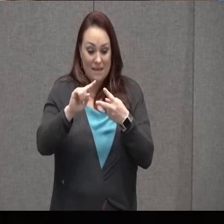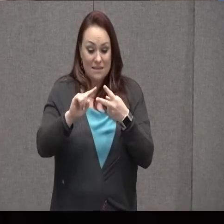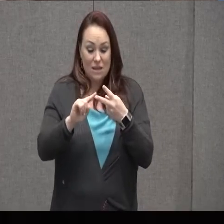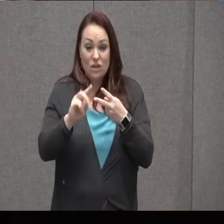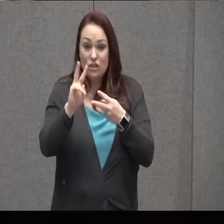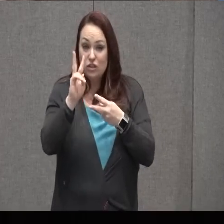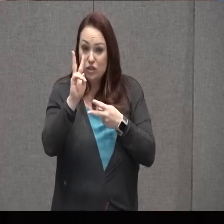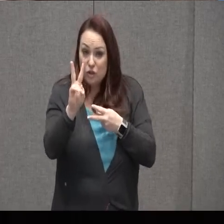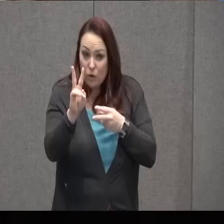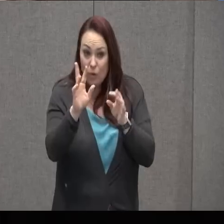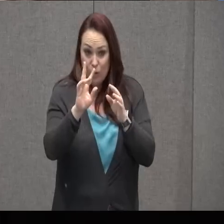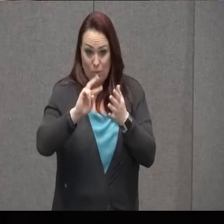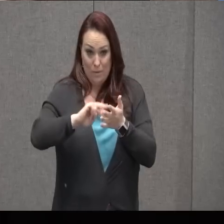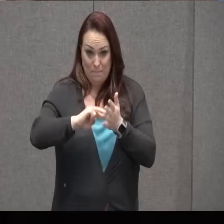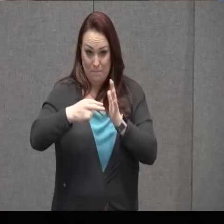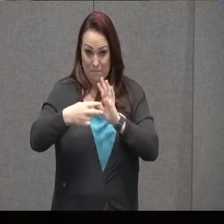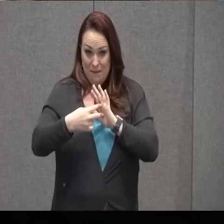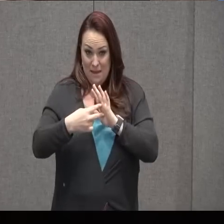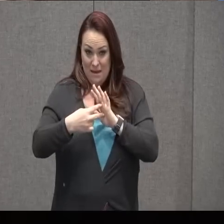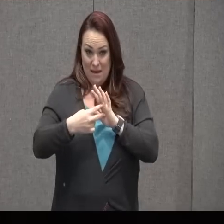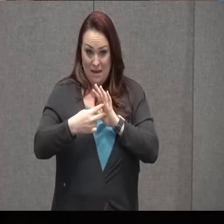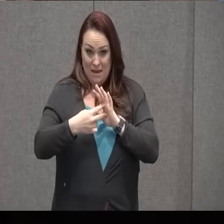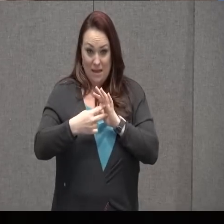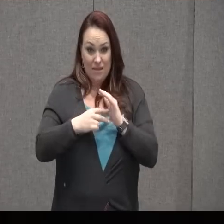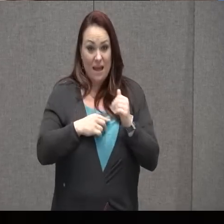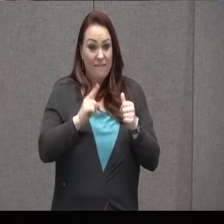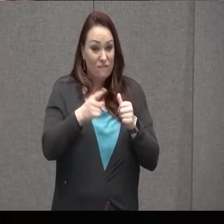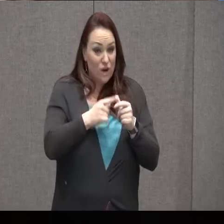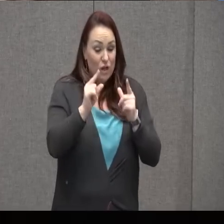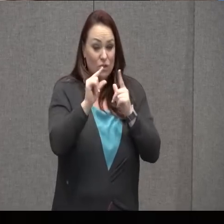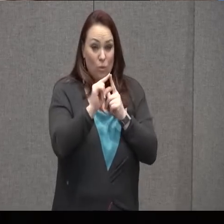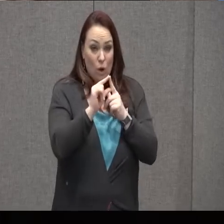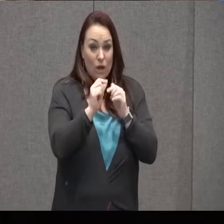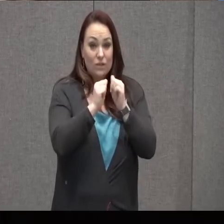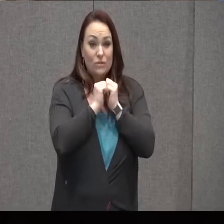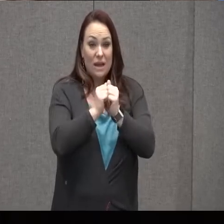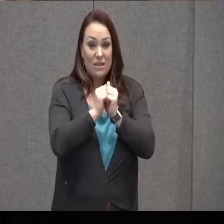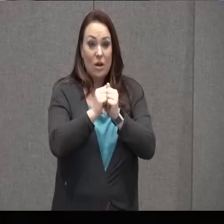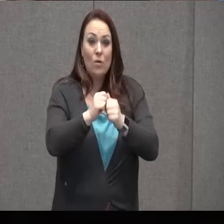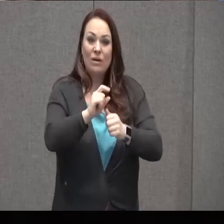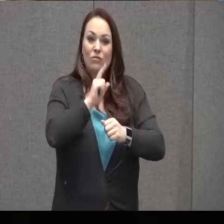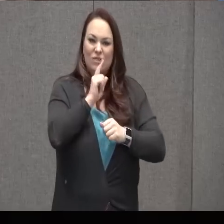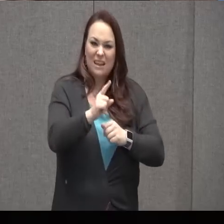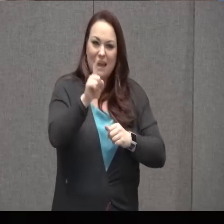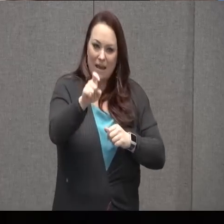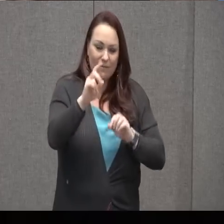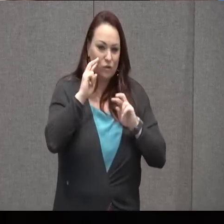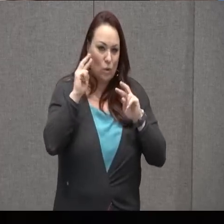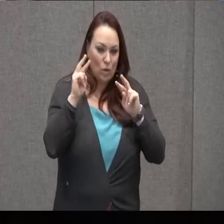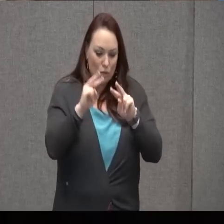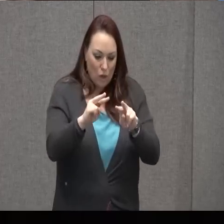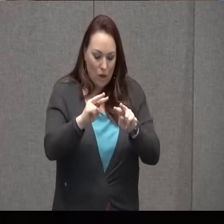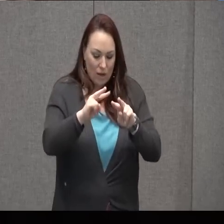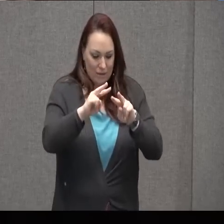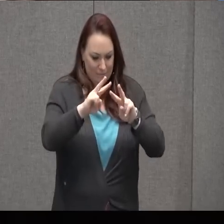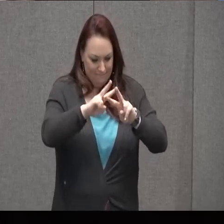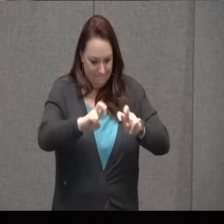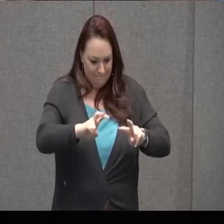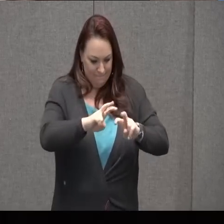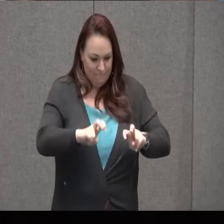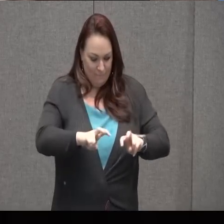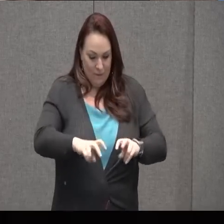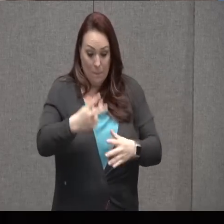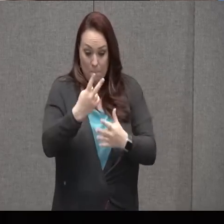two meanings. This is the first word we're gonna do together where we're really gonna look at both meanings for